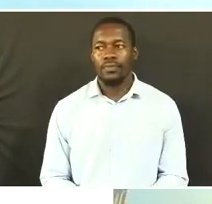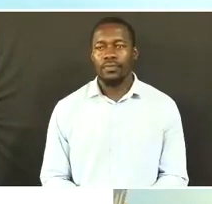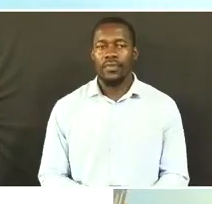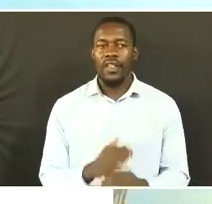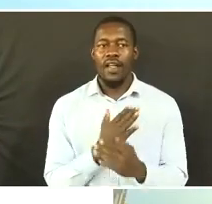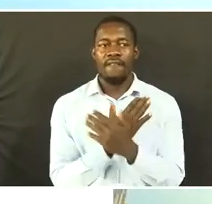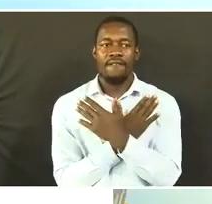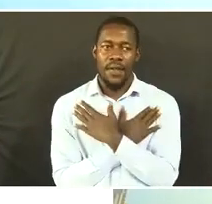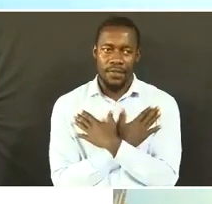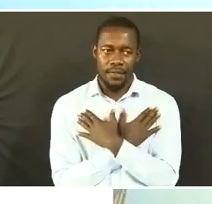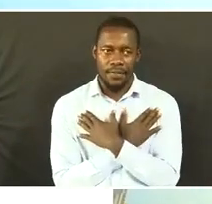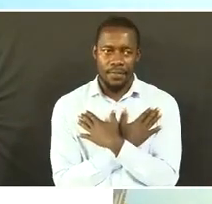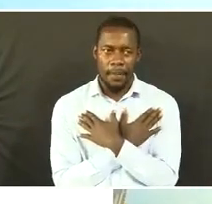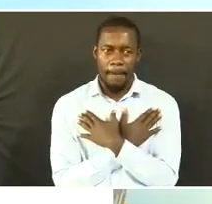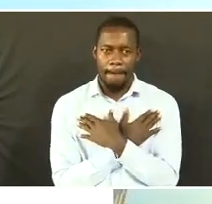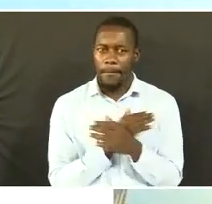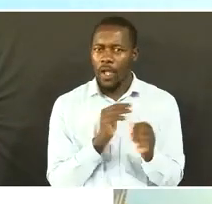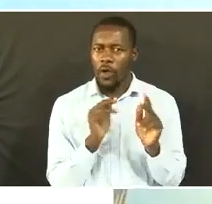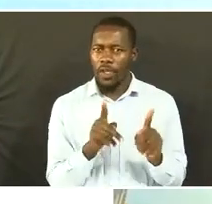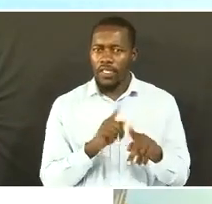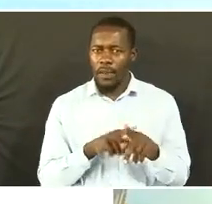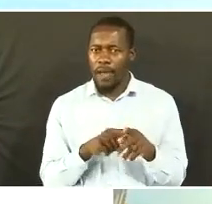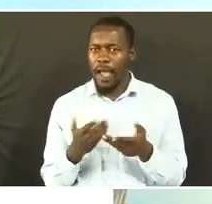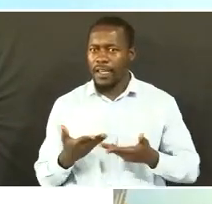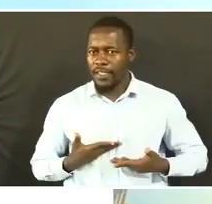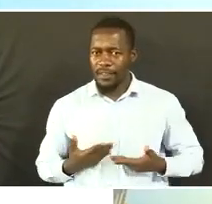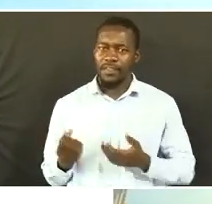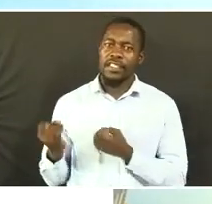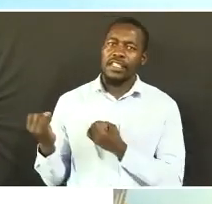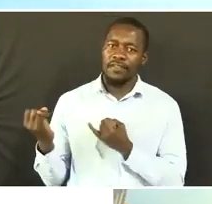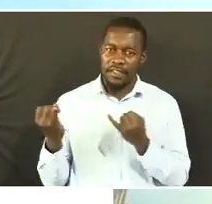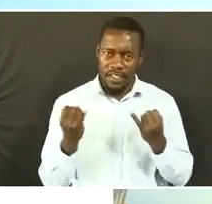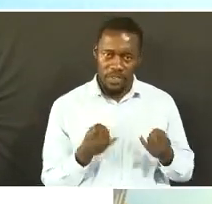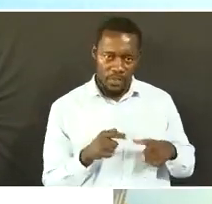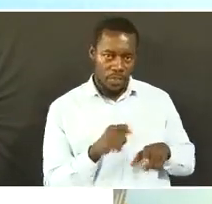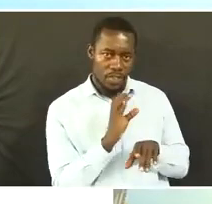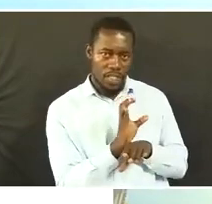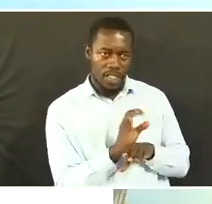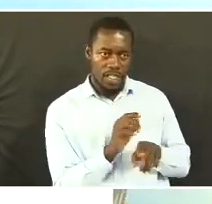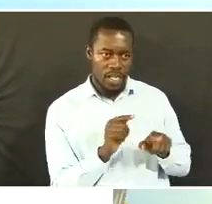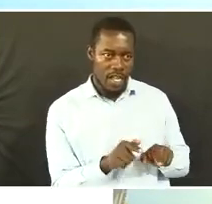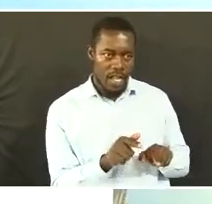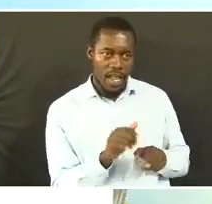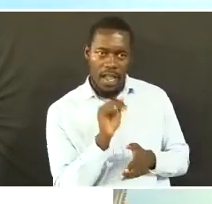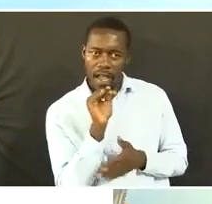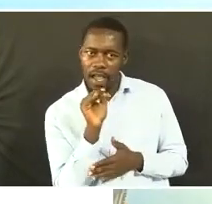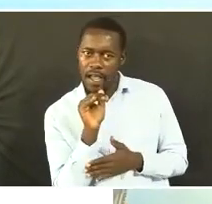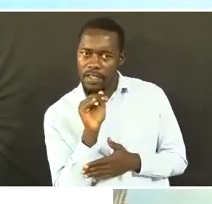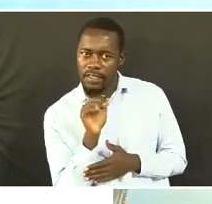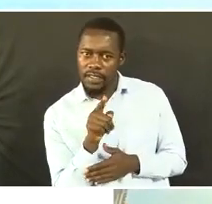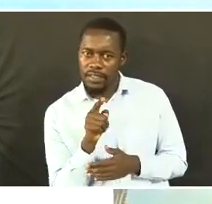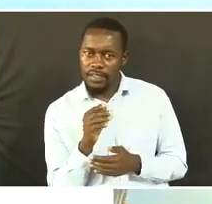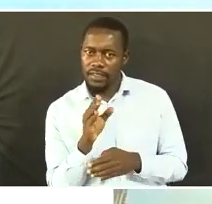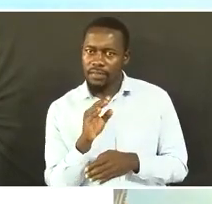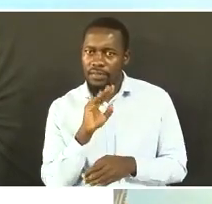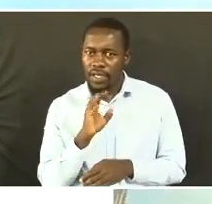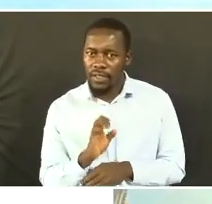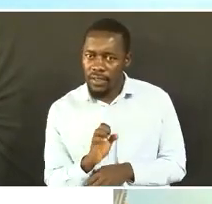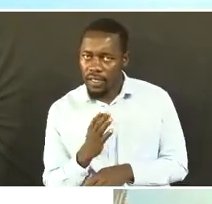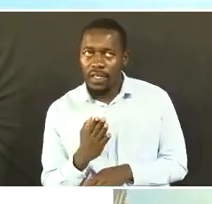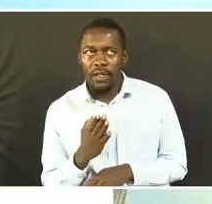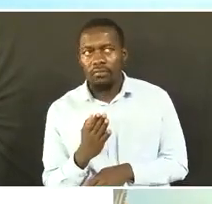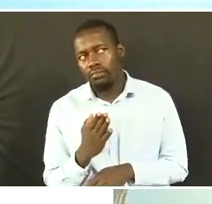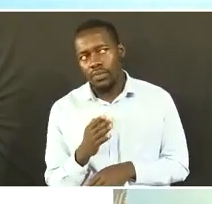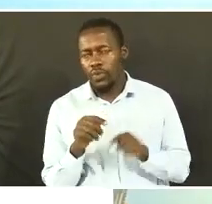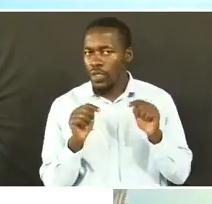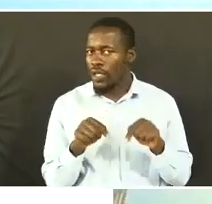Friends, so when I got the invitation, I approached this Sabbath through the lens of the Global Youth Day,